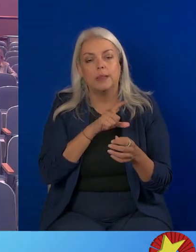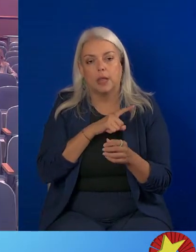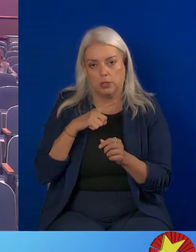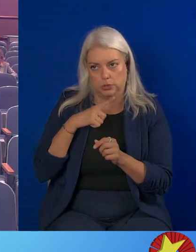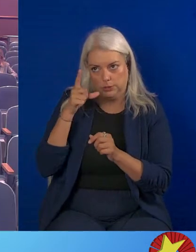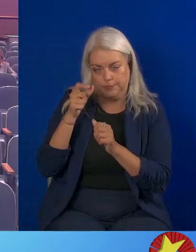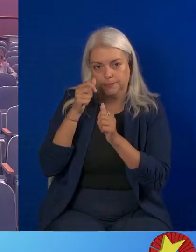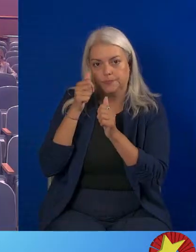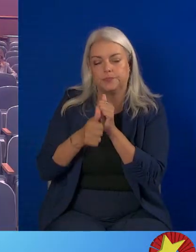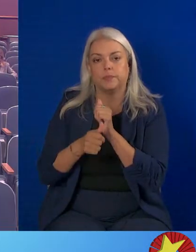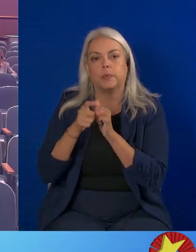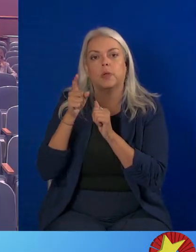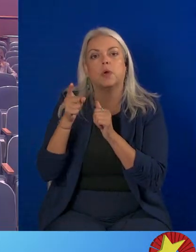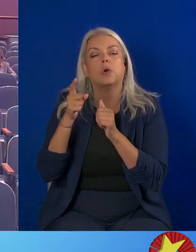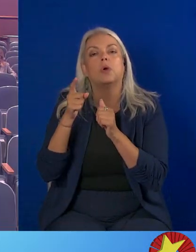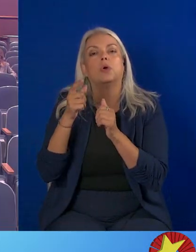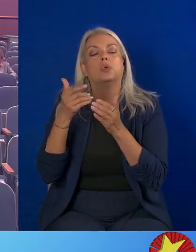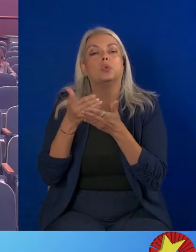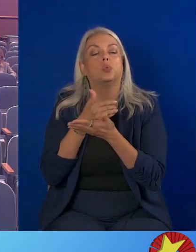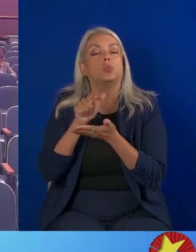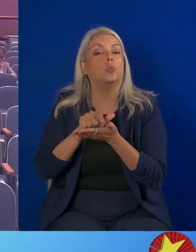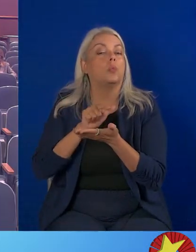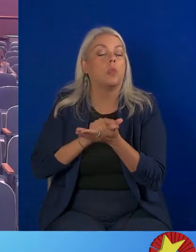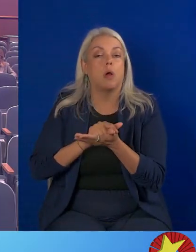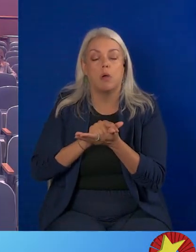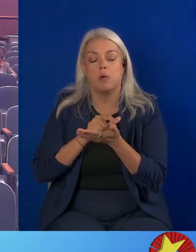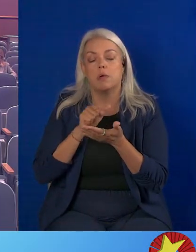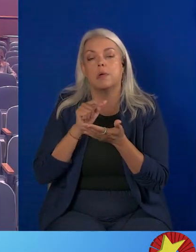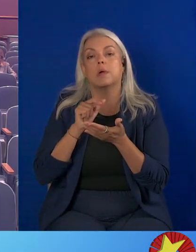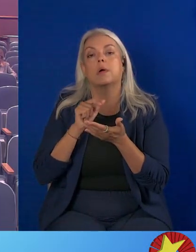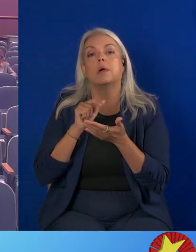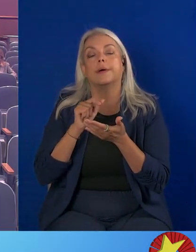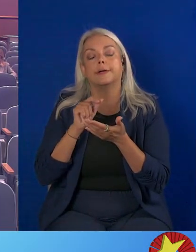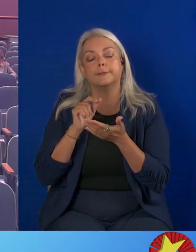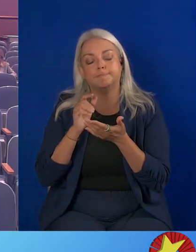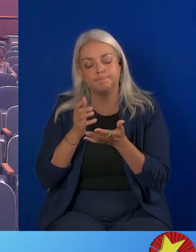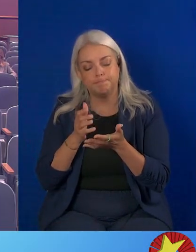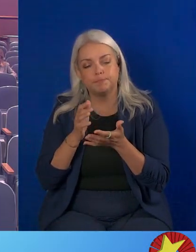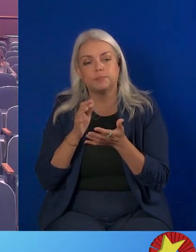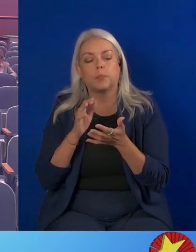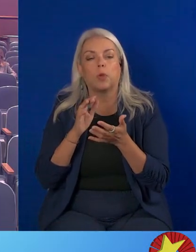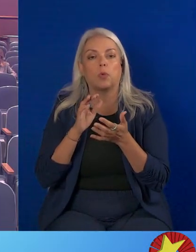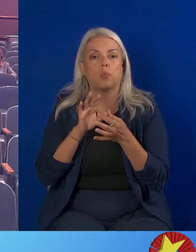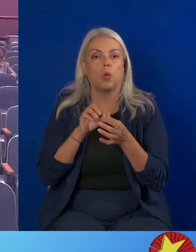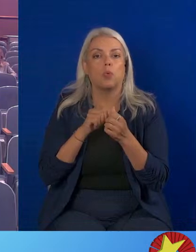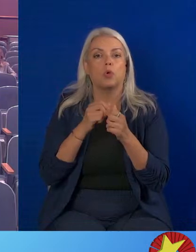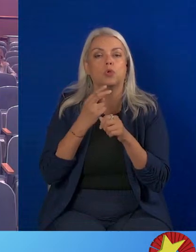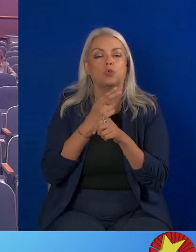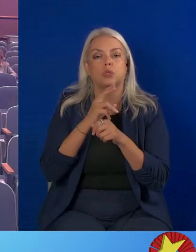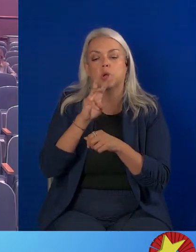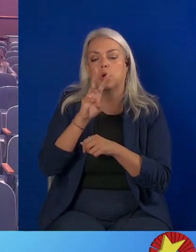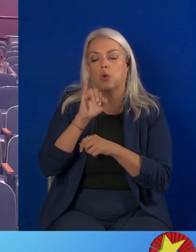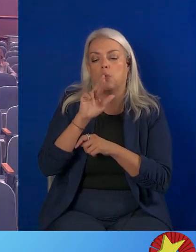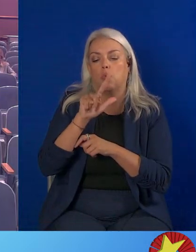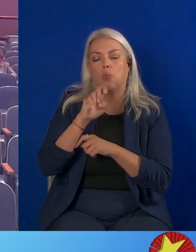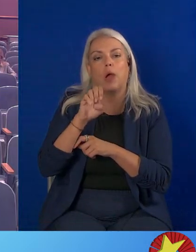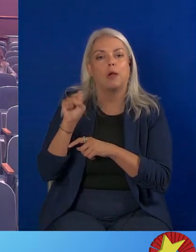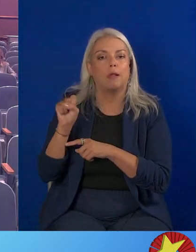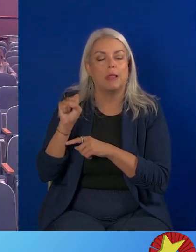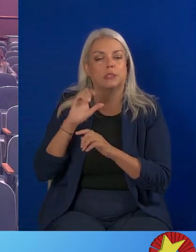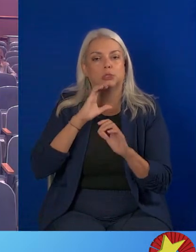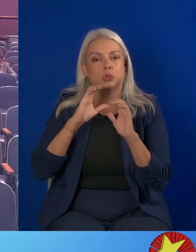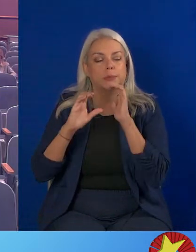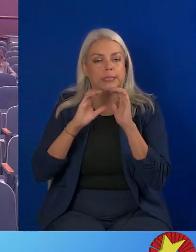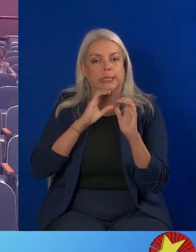legislature to a new law regarding use of wireless communication